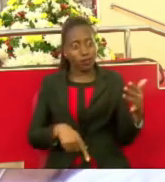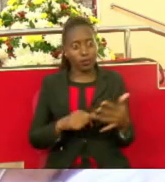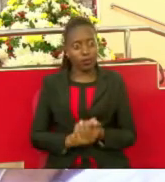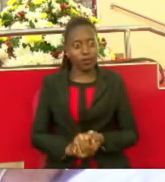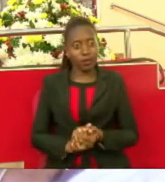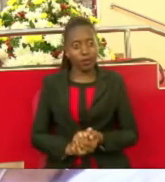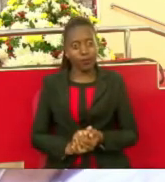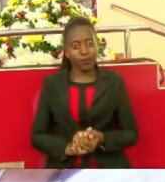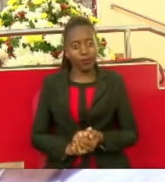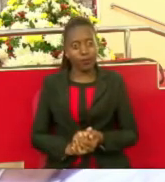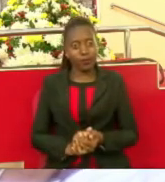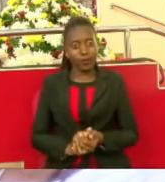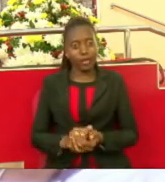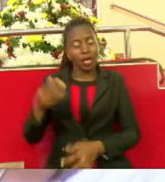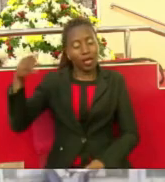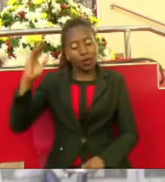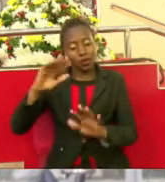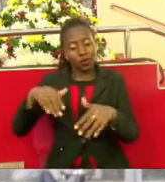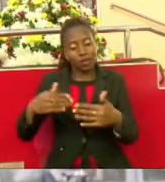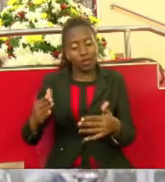And God gives us a time for everything.